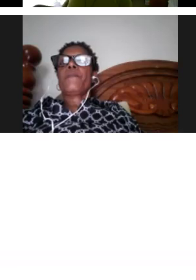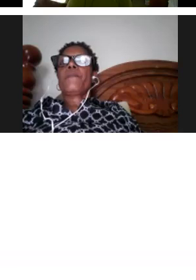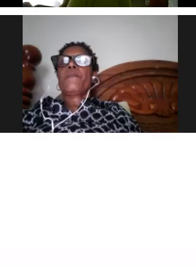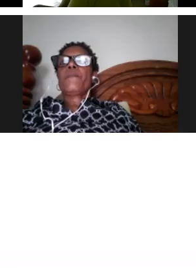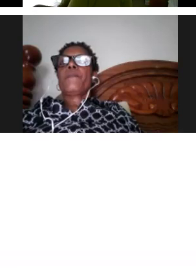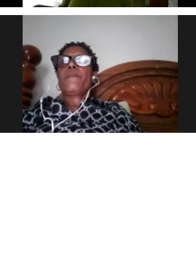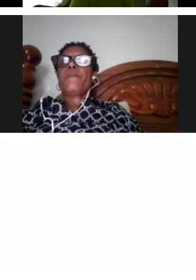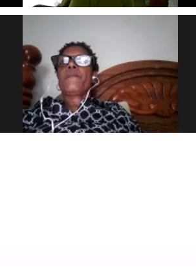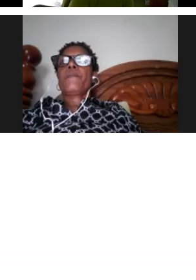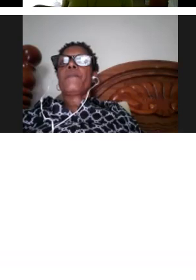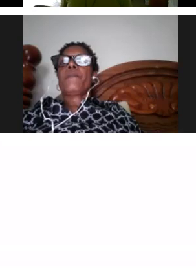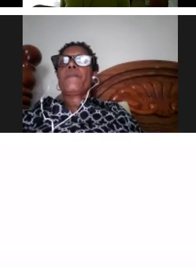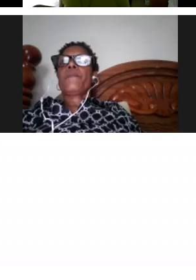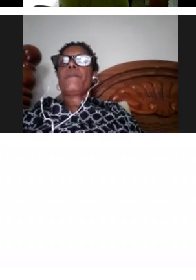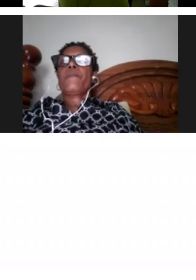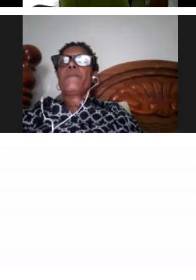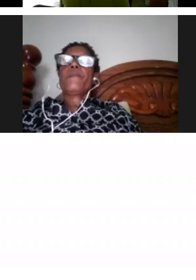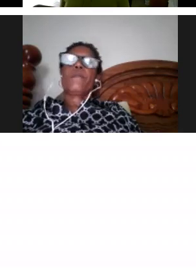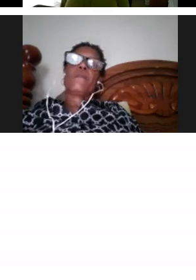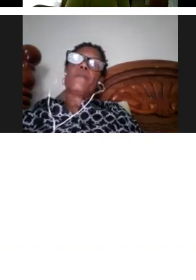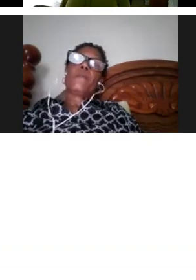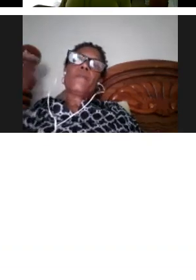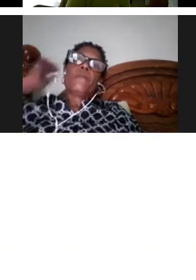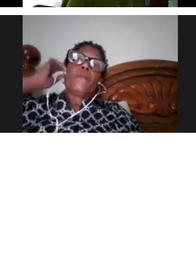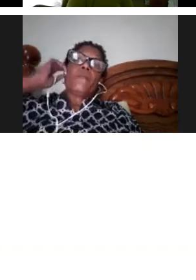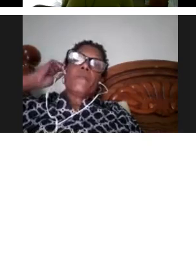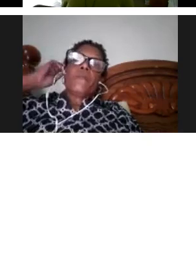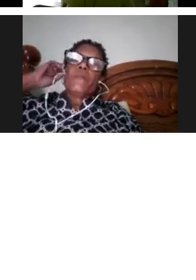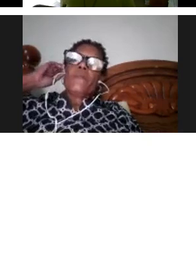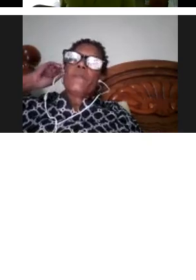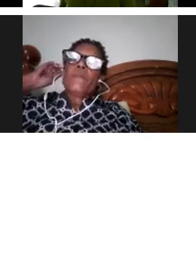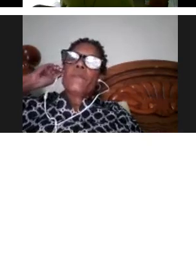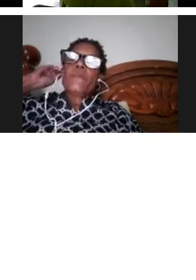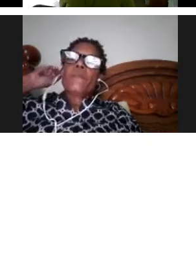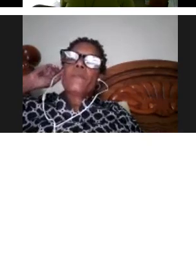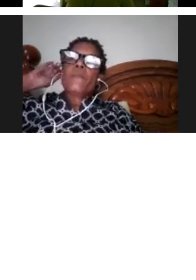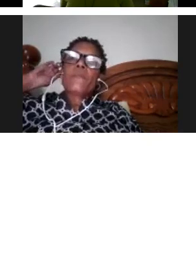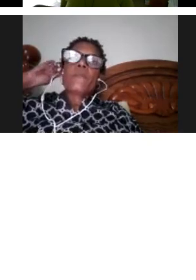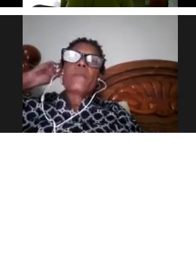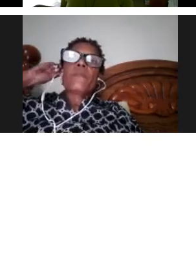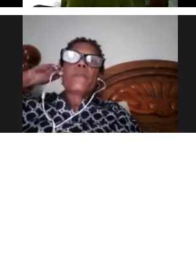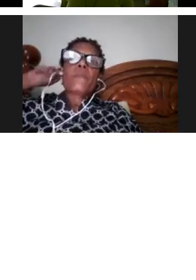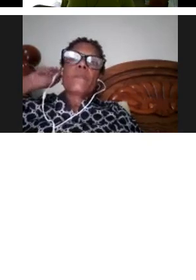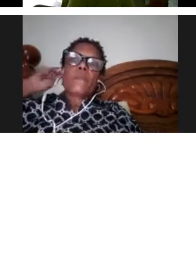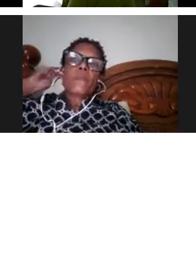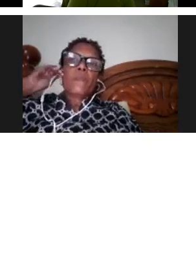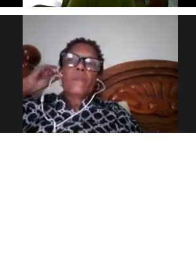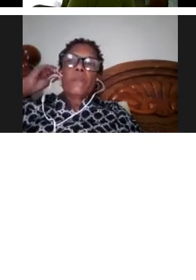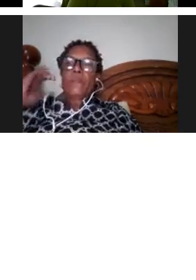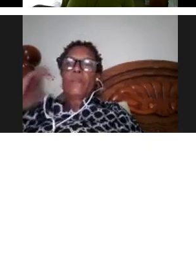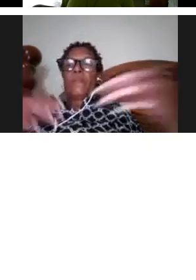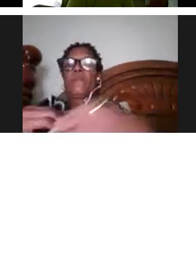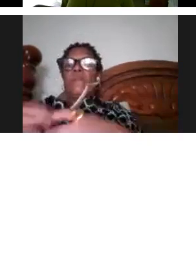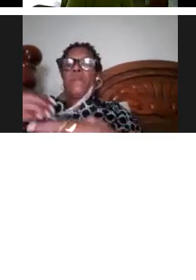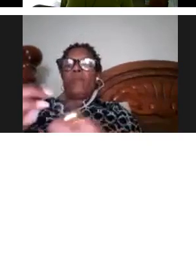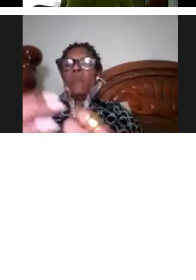going on. But not to worry, because we have a idea about how we can